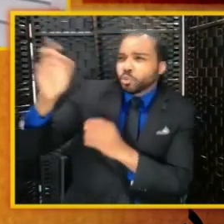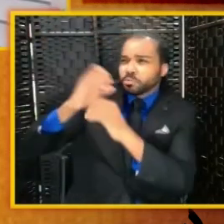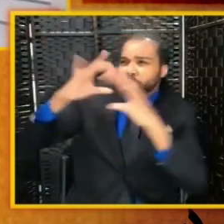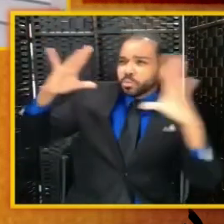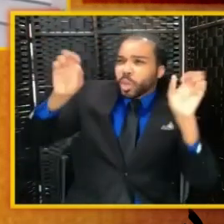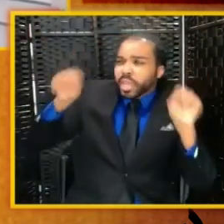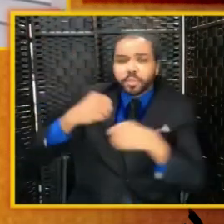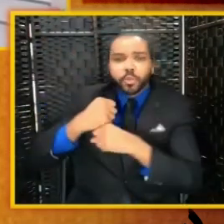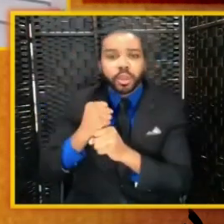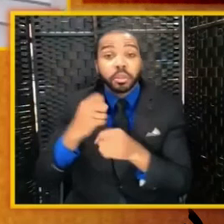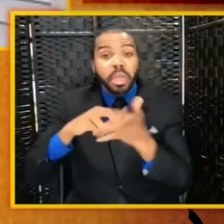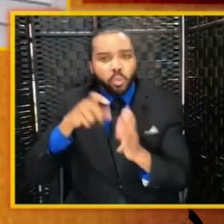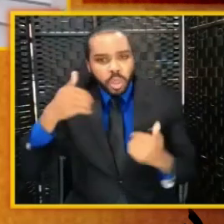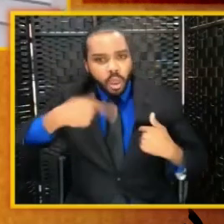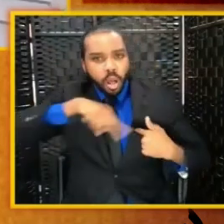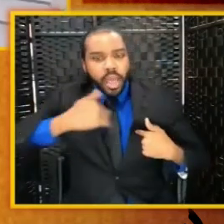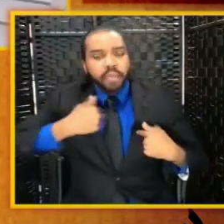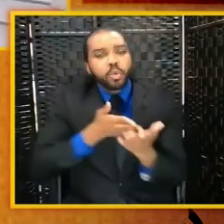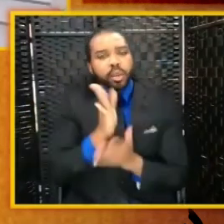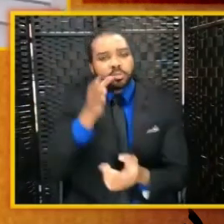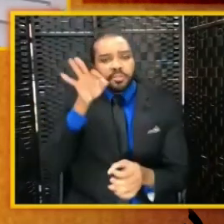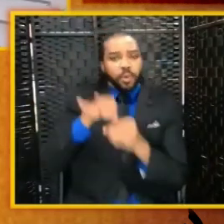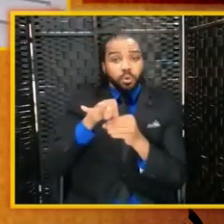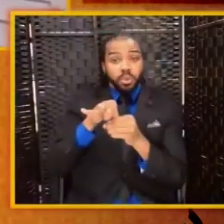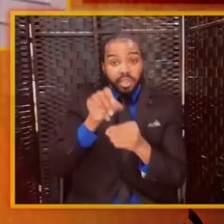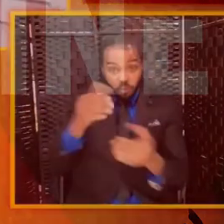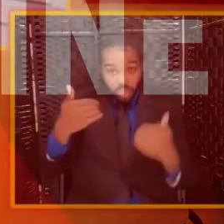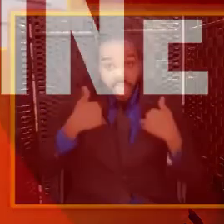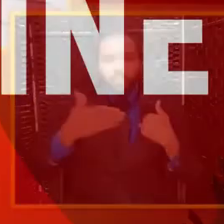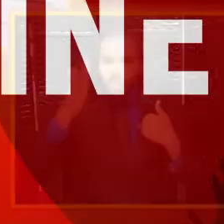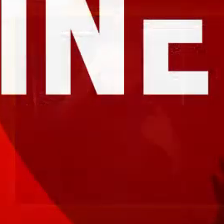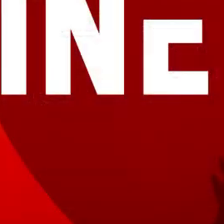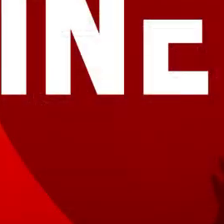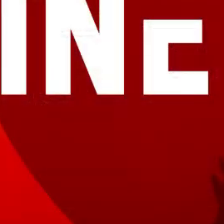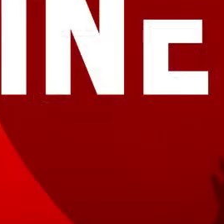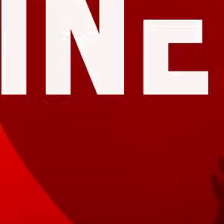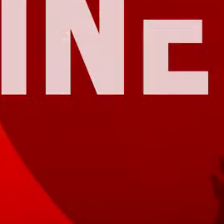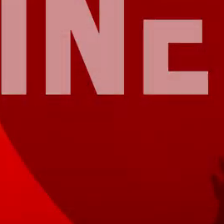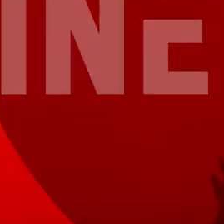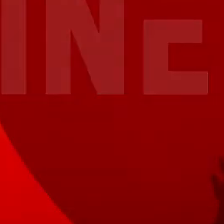And if we have that right and we make it real, we will get it done. Thank you so much.